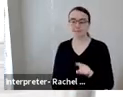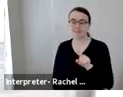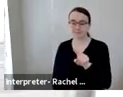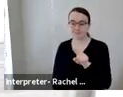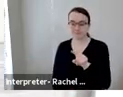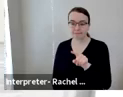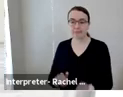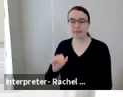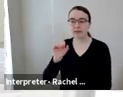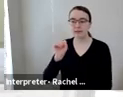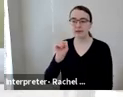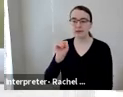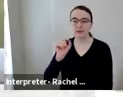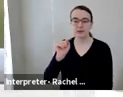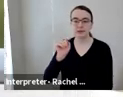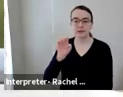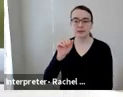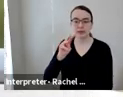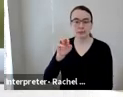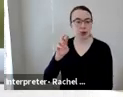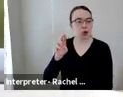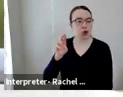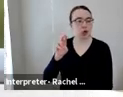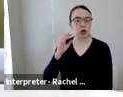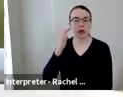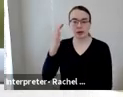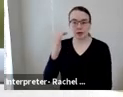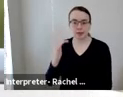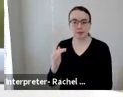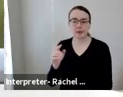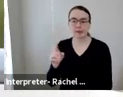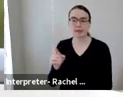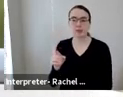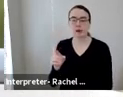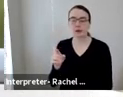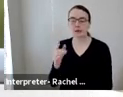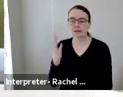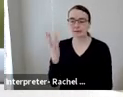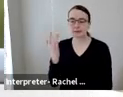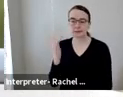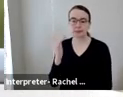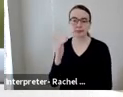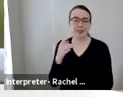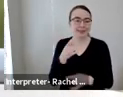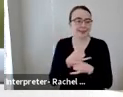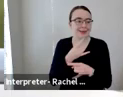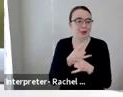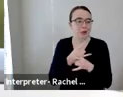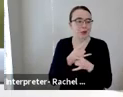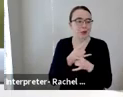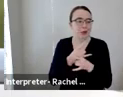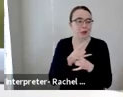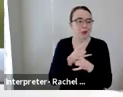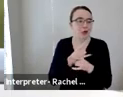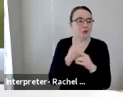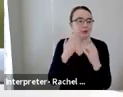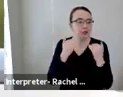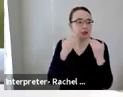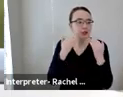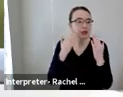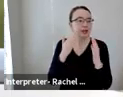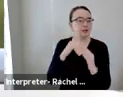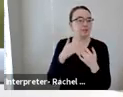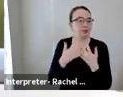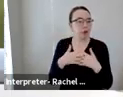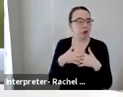steamer product for a smaller steamer. This is a liquor chiller, not big for me, but you know, hey, I'm